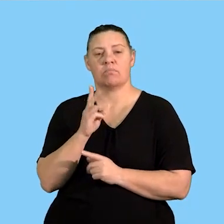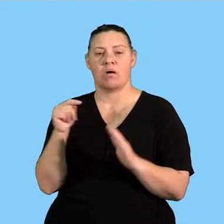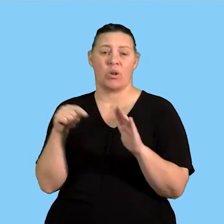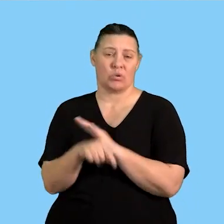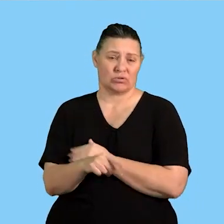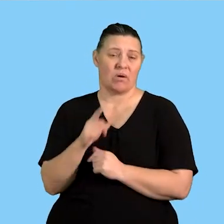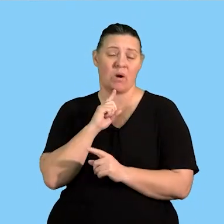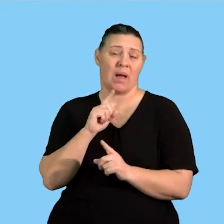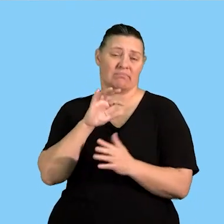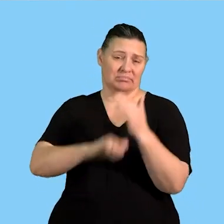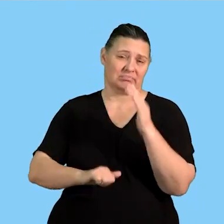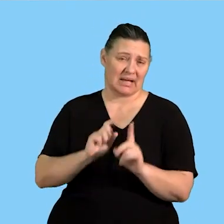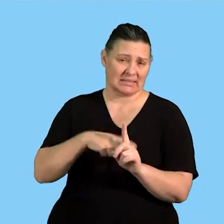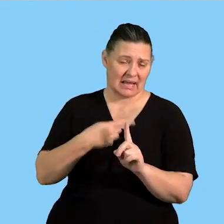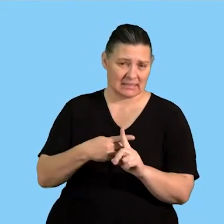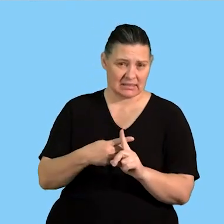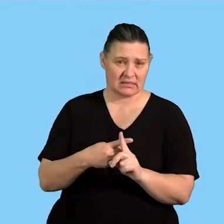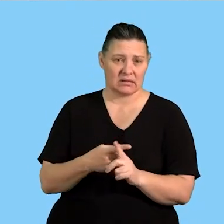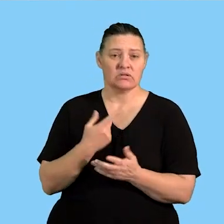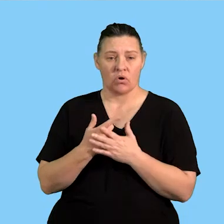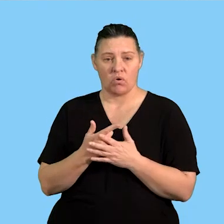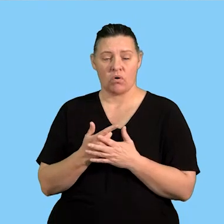from tax, so that you make an